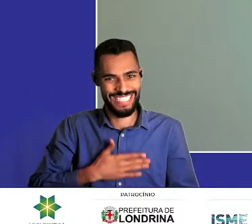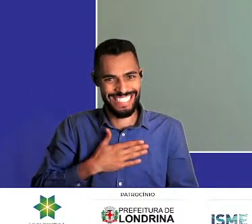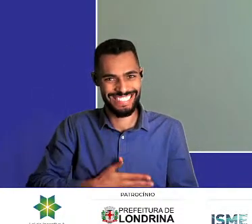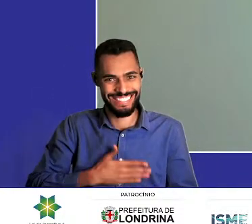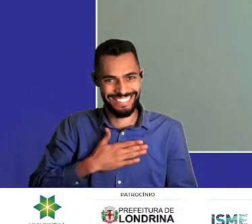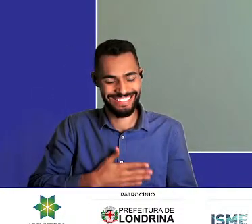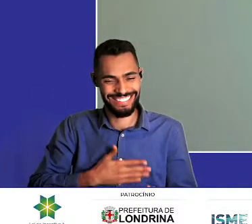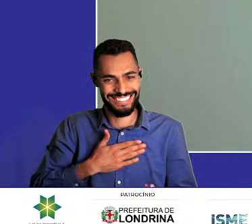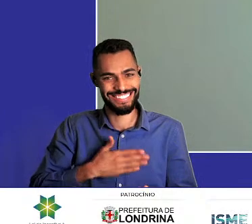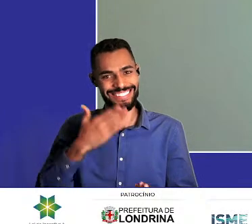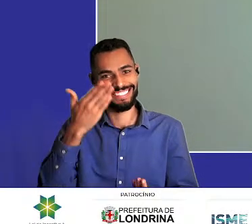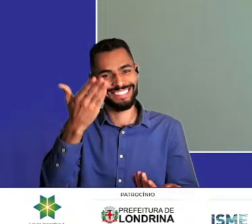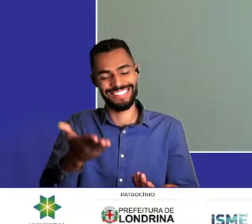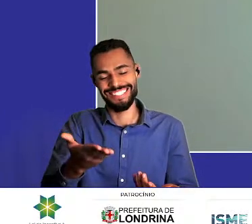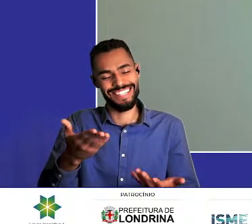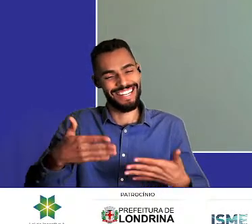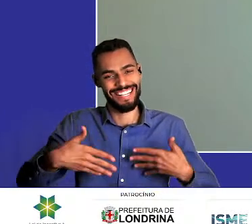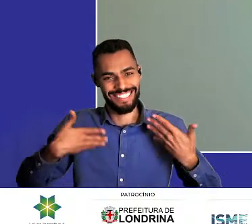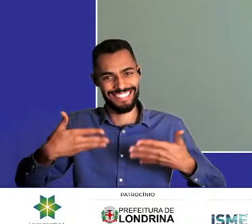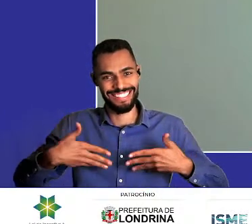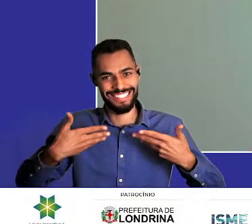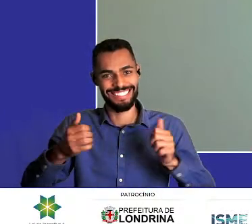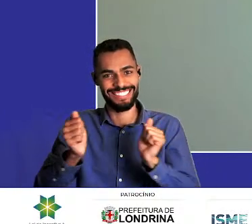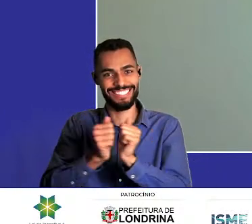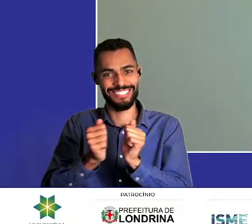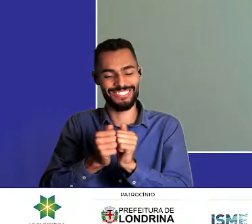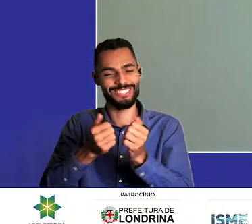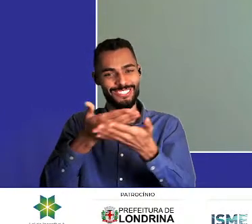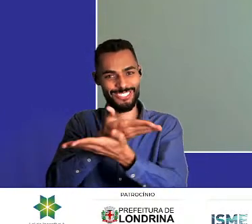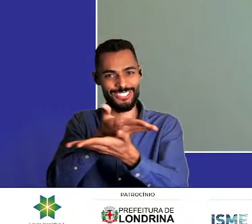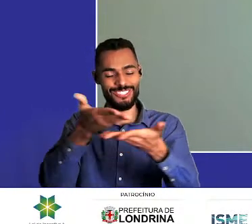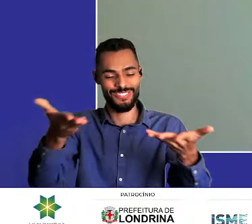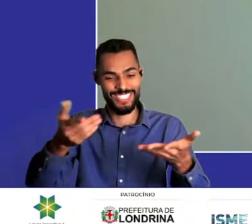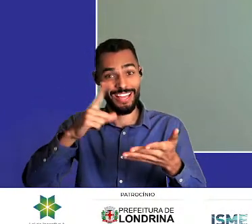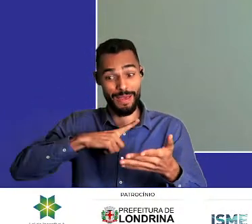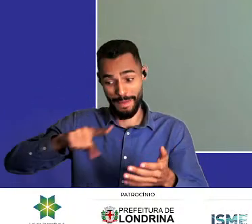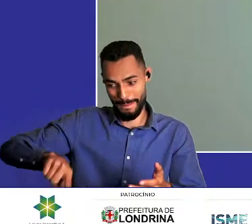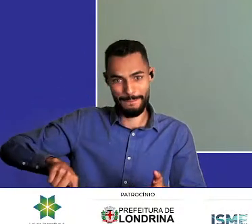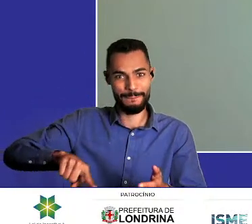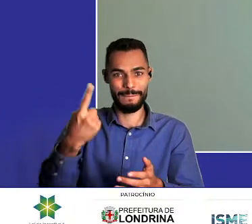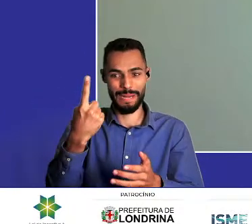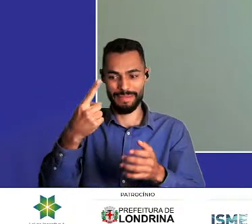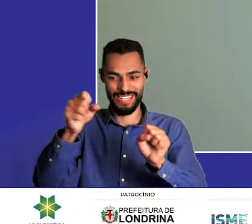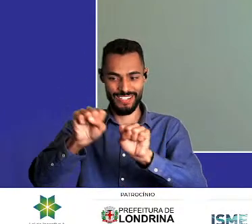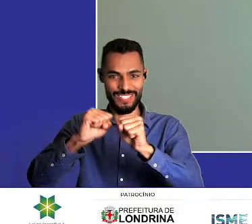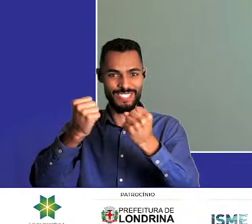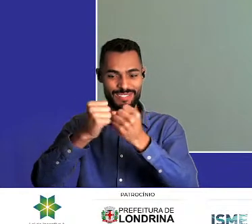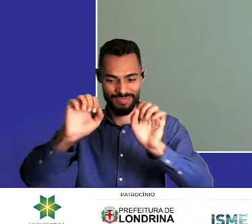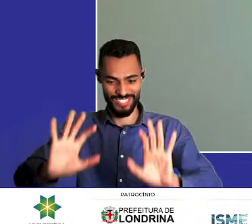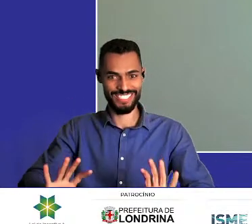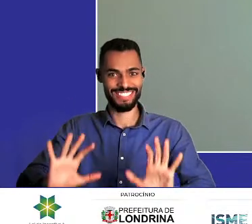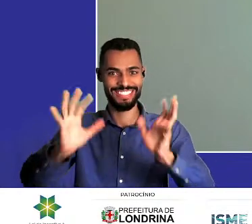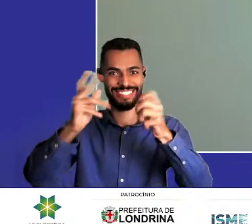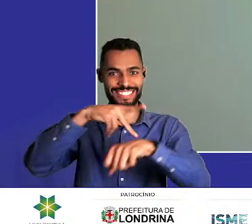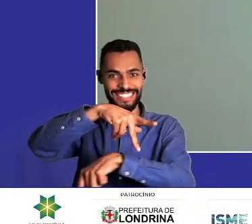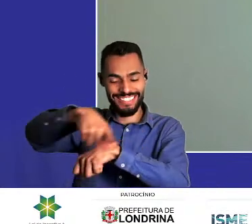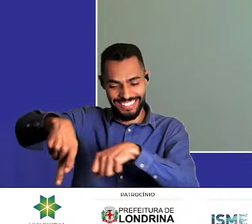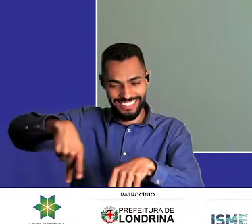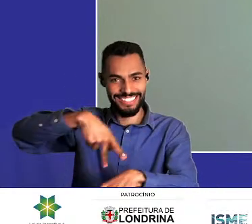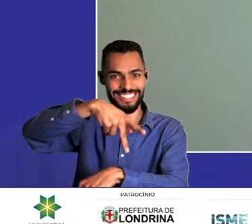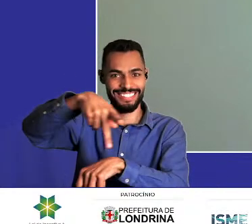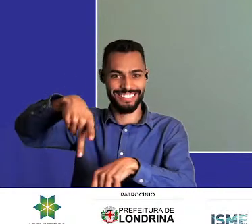first international symposium of music education at Londrina International Music